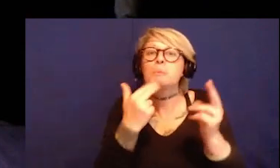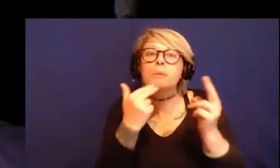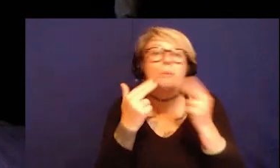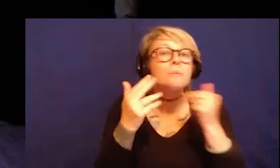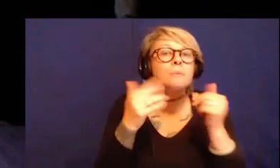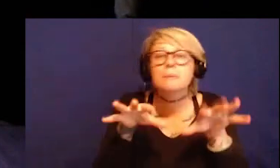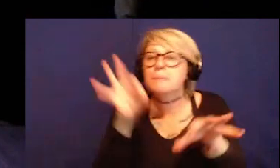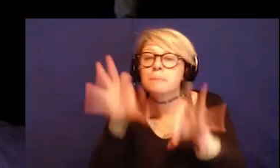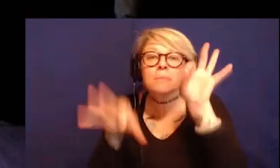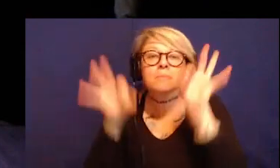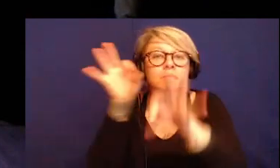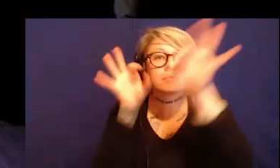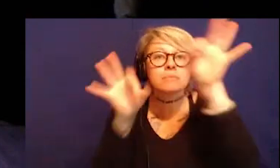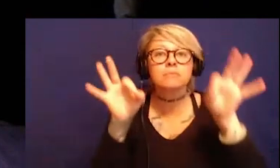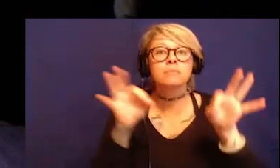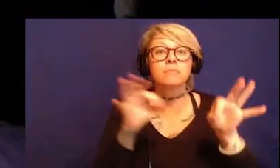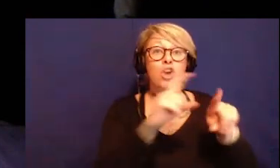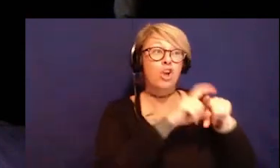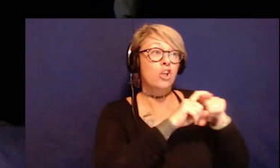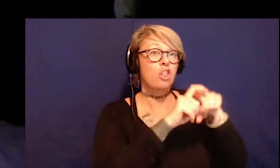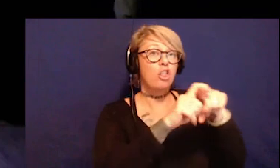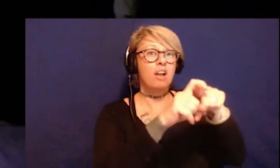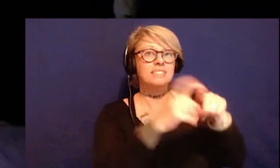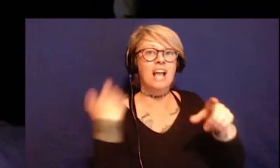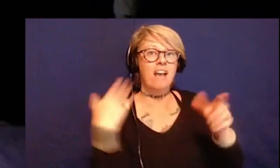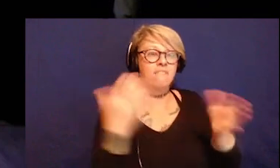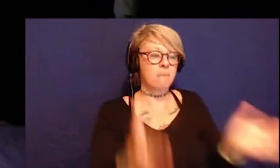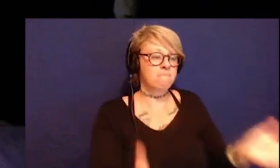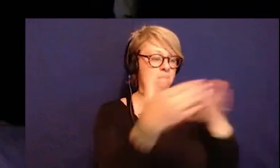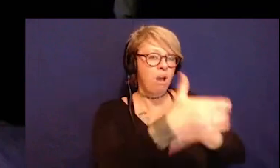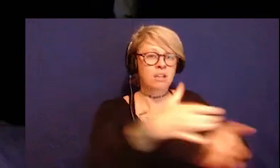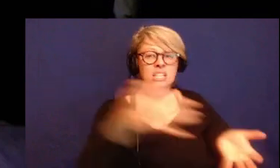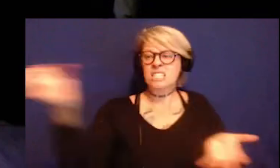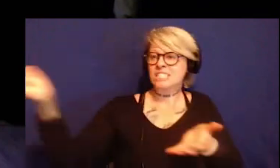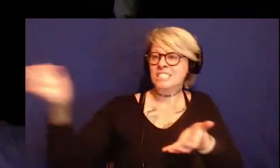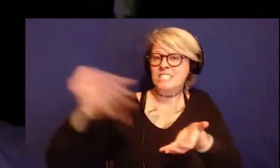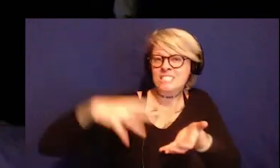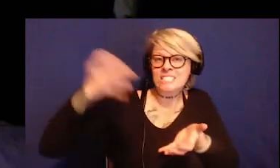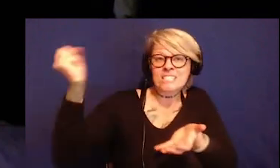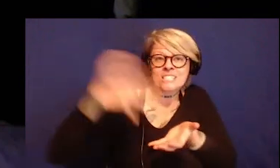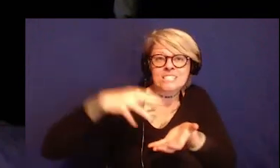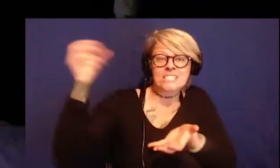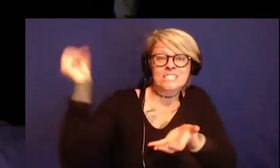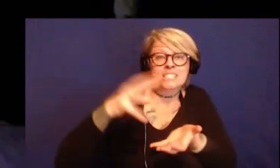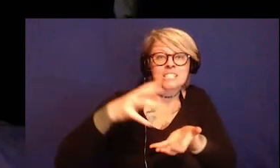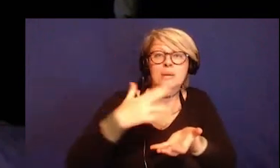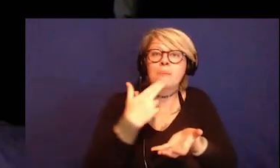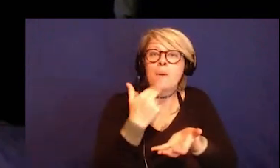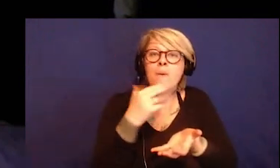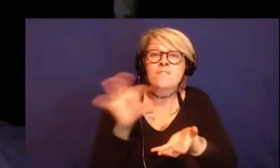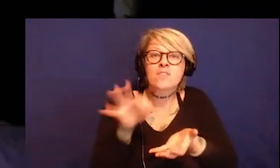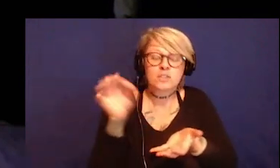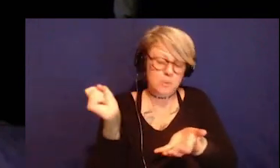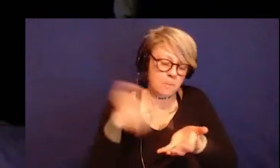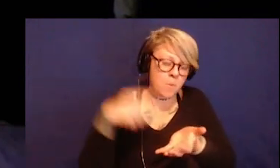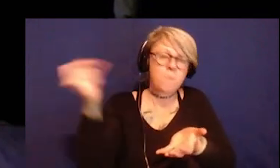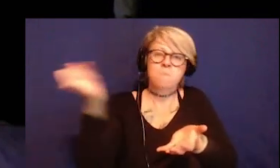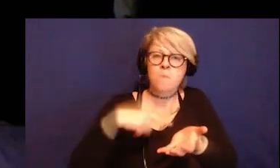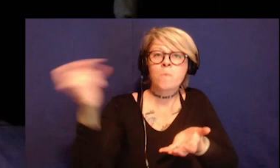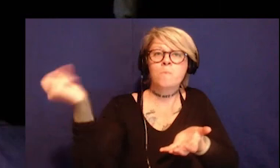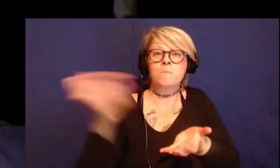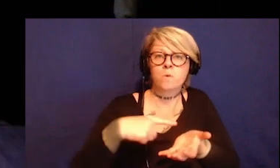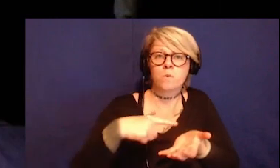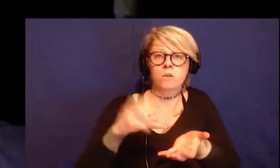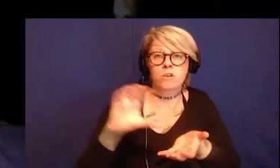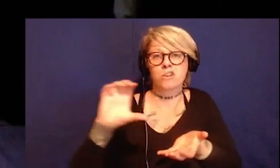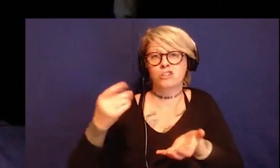apartment. She goes to the closet and pulls out a big Tupperware bin and starts putting all the tiny pieces of furniture inside. Charlie is